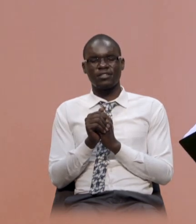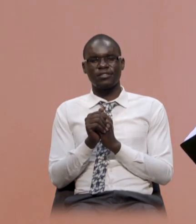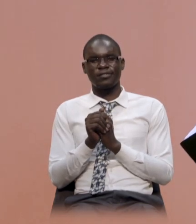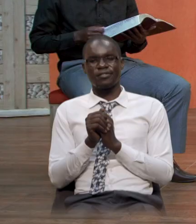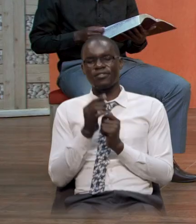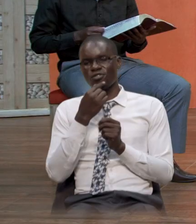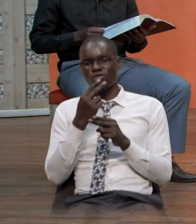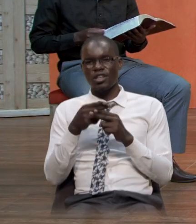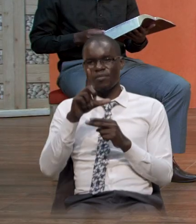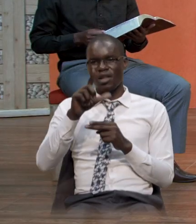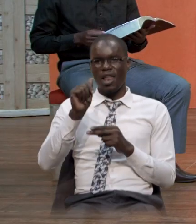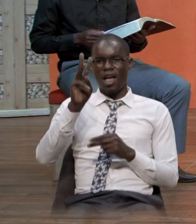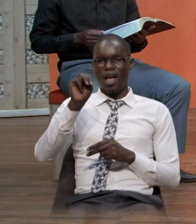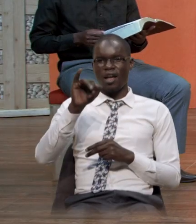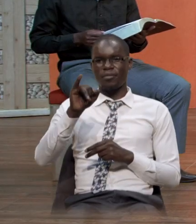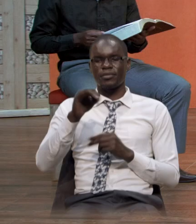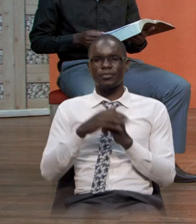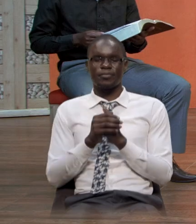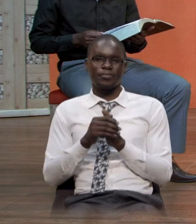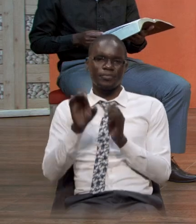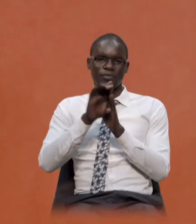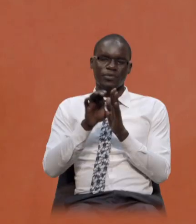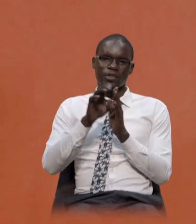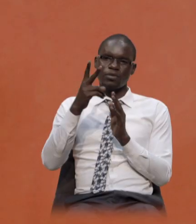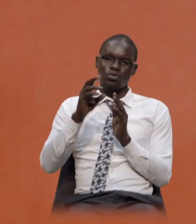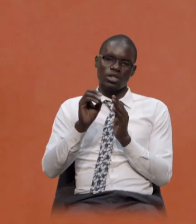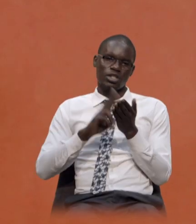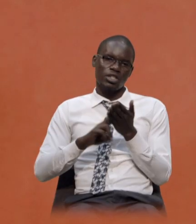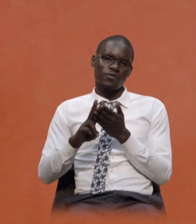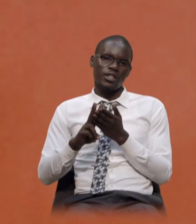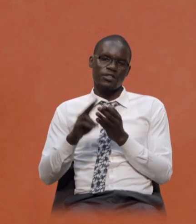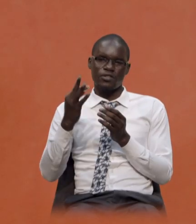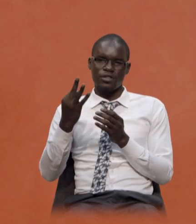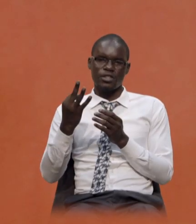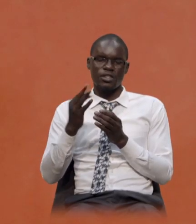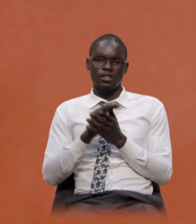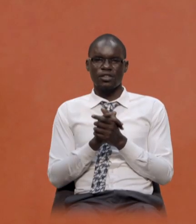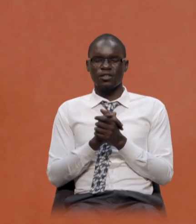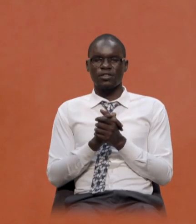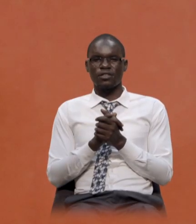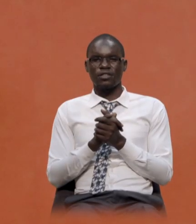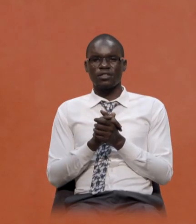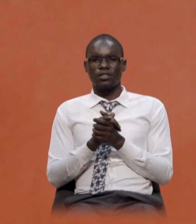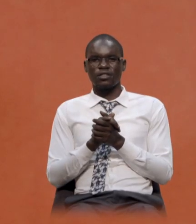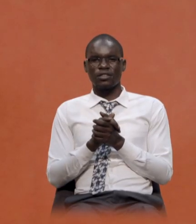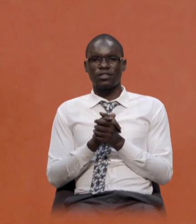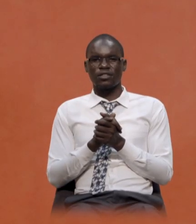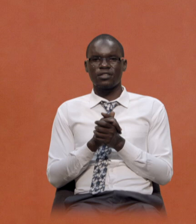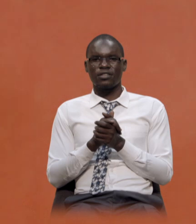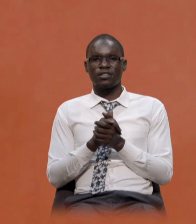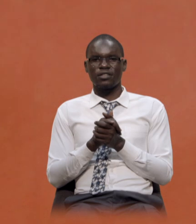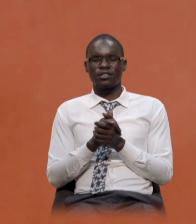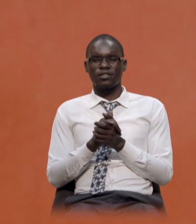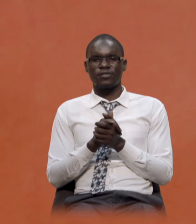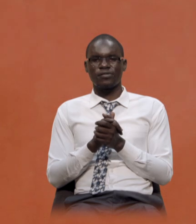Lami. Lami. Hey. 1 Chronicles chapter 20, verse 5. Oh, I even gave you the wrong verse.